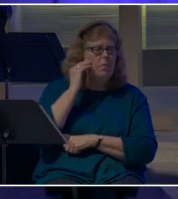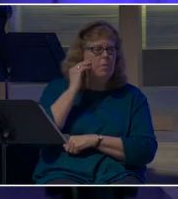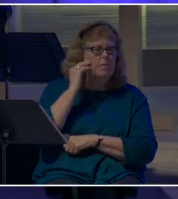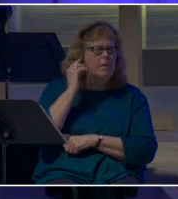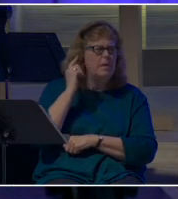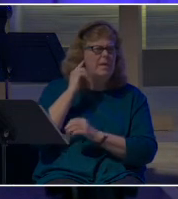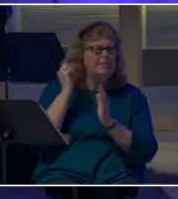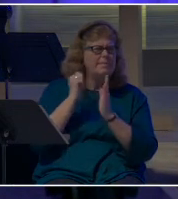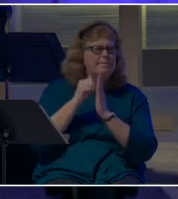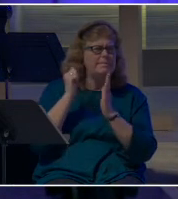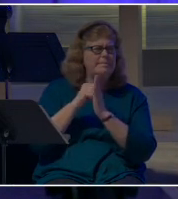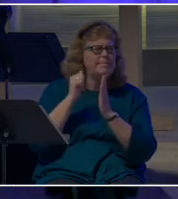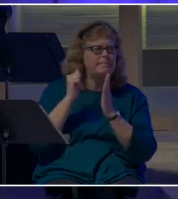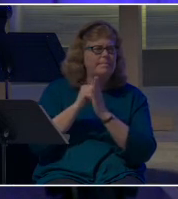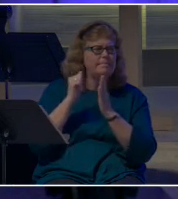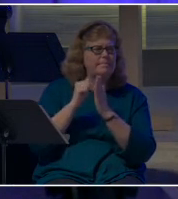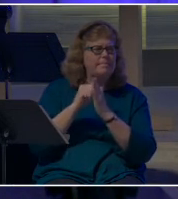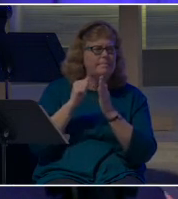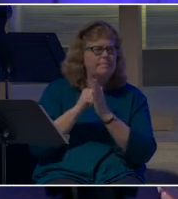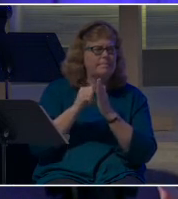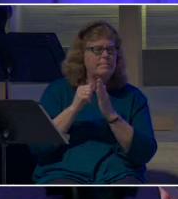hears,